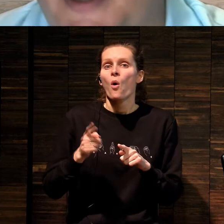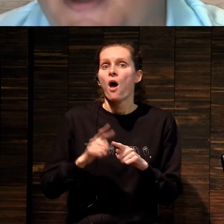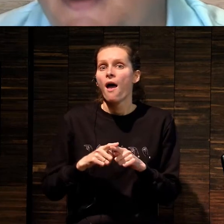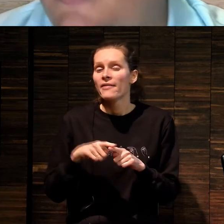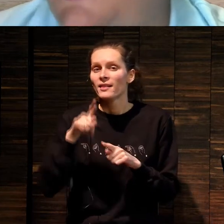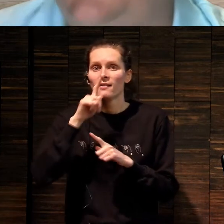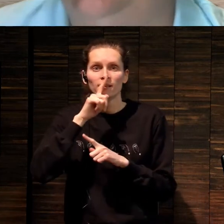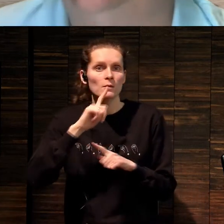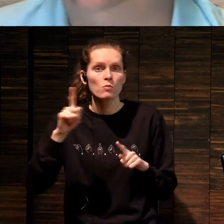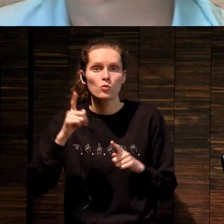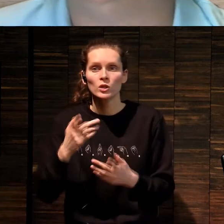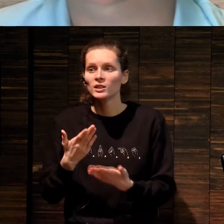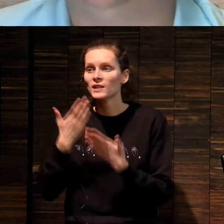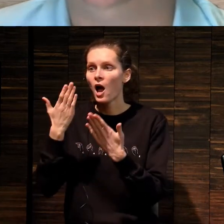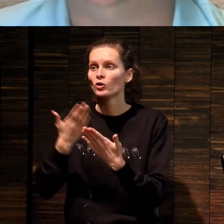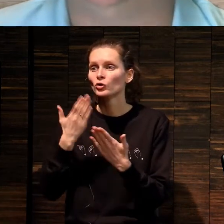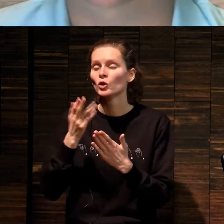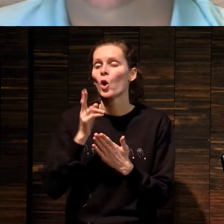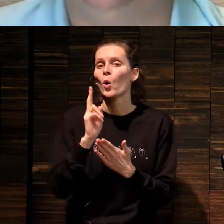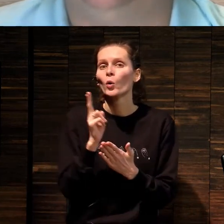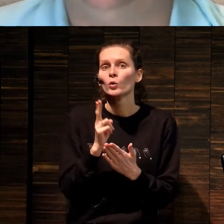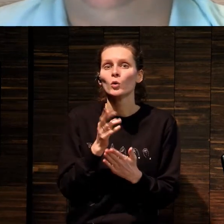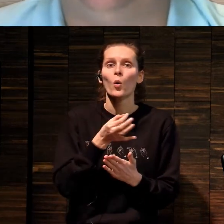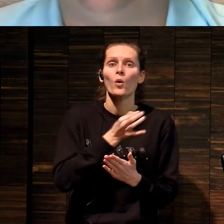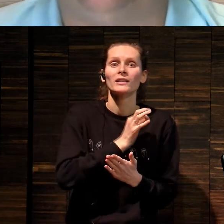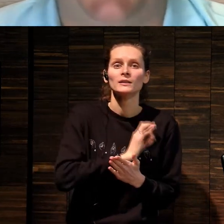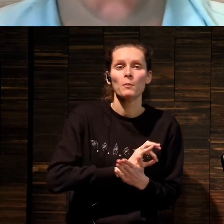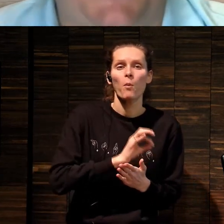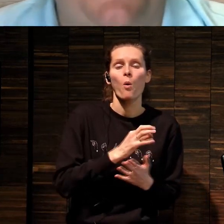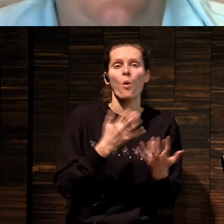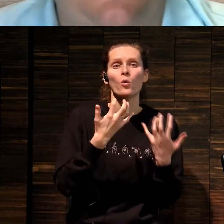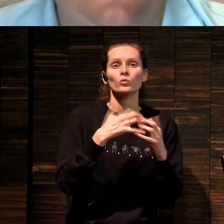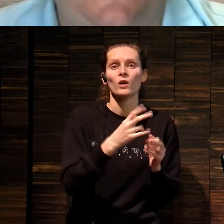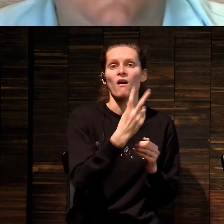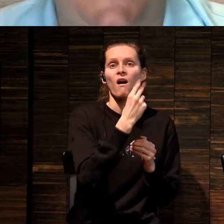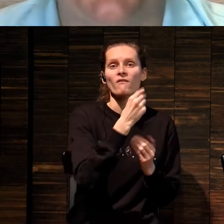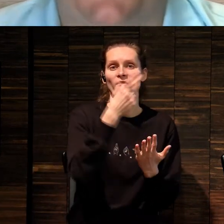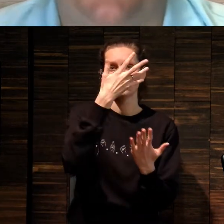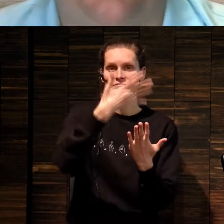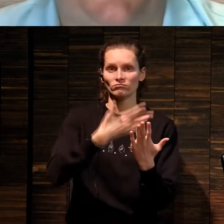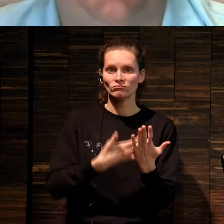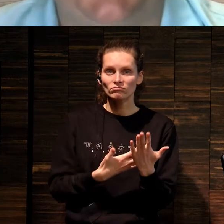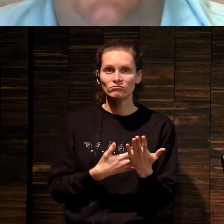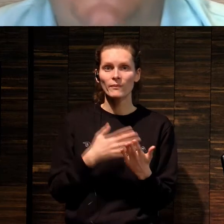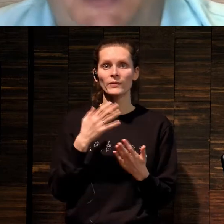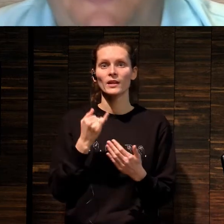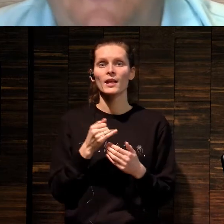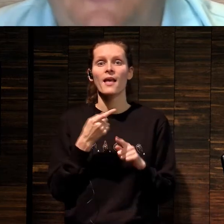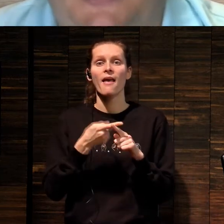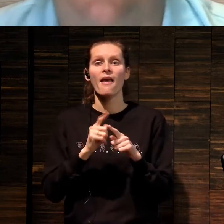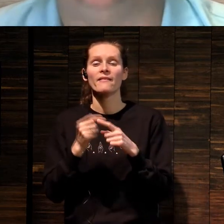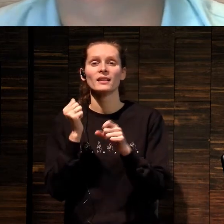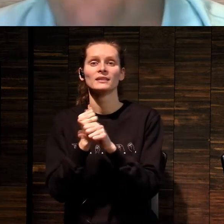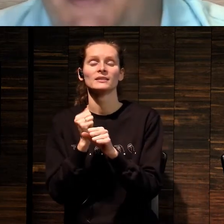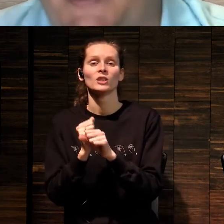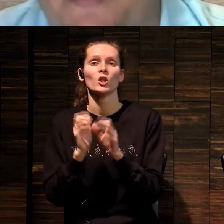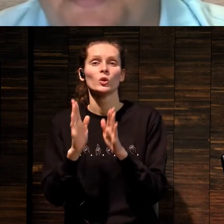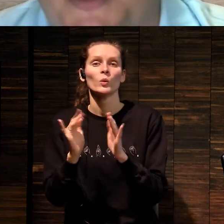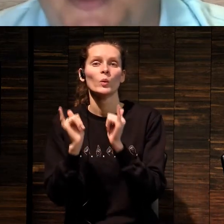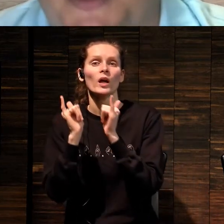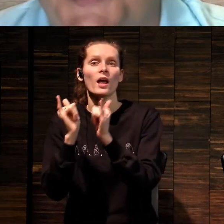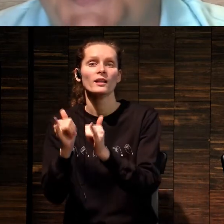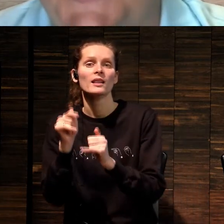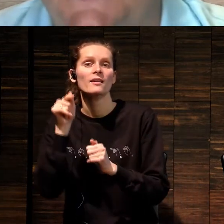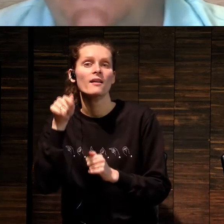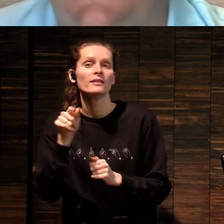screen reader. Just because for blind people, they derive very little value out of being read